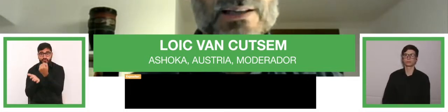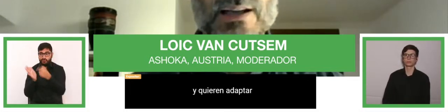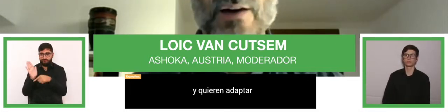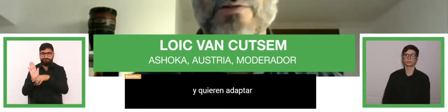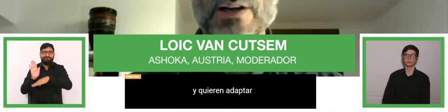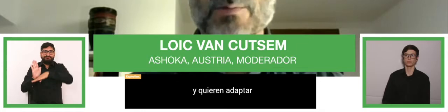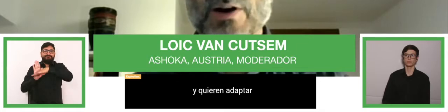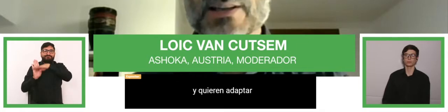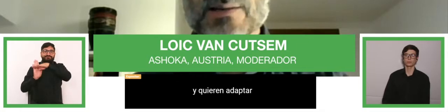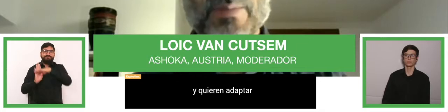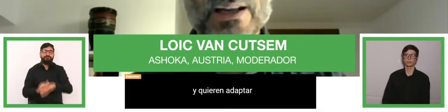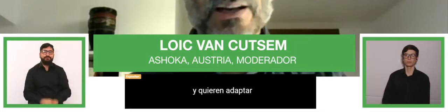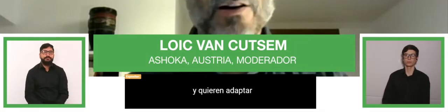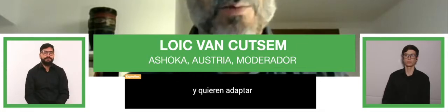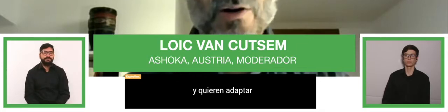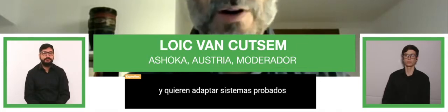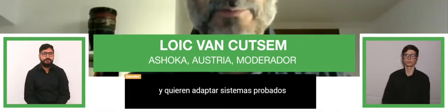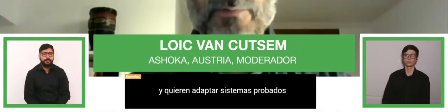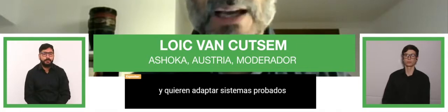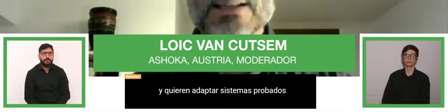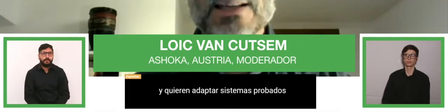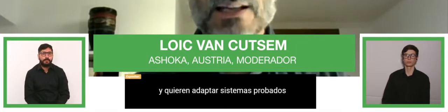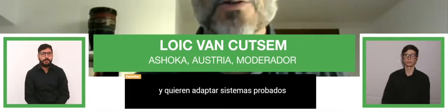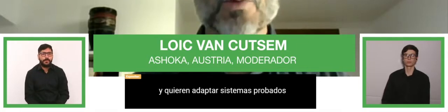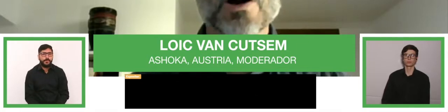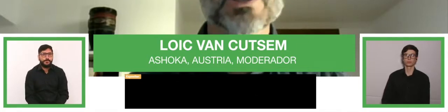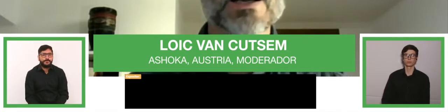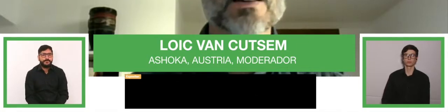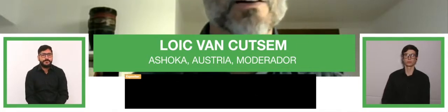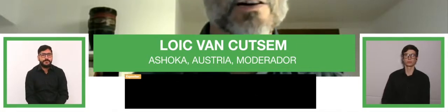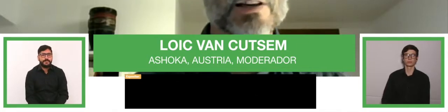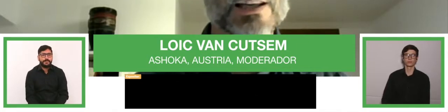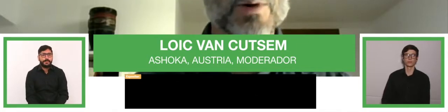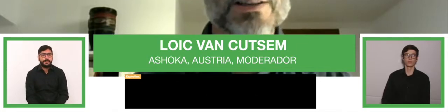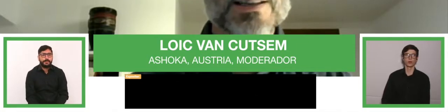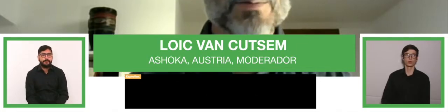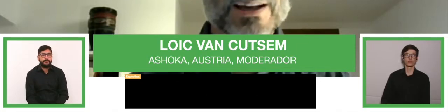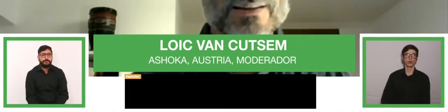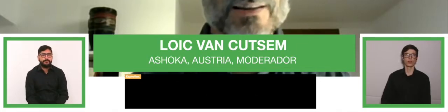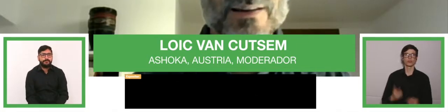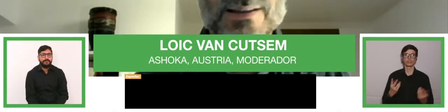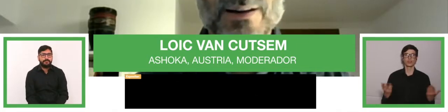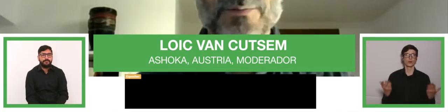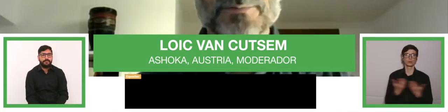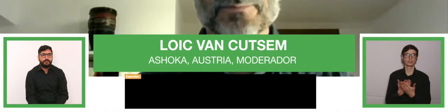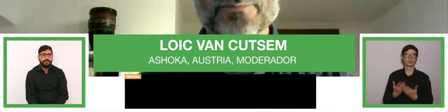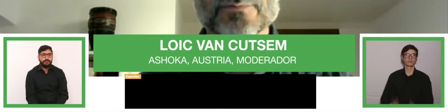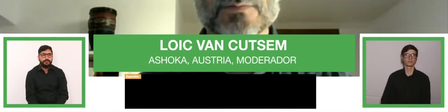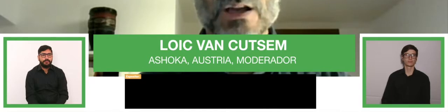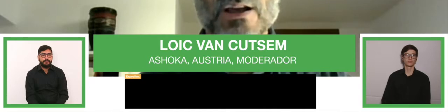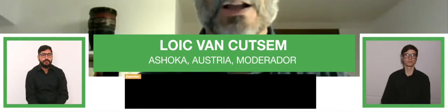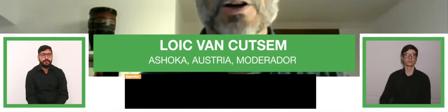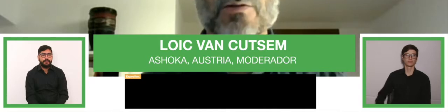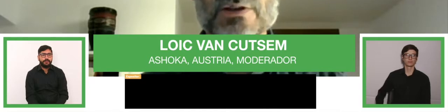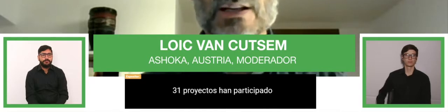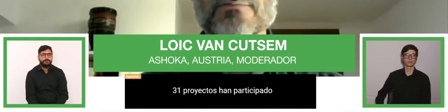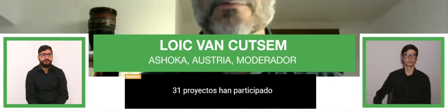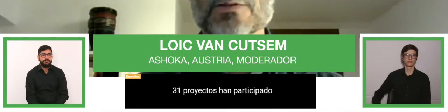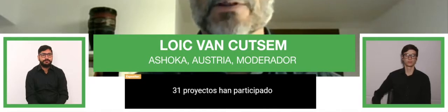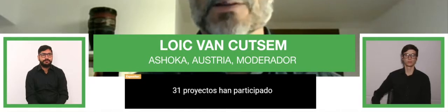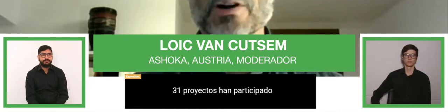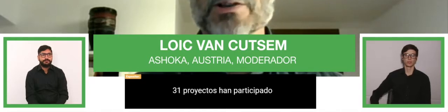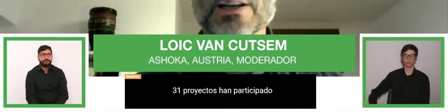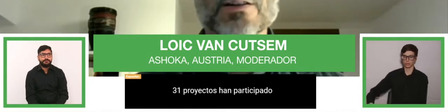31 projects have already participated in our program, and 10 new projects are currently participating this year. Not